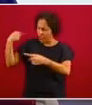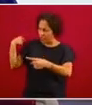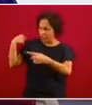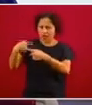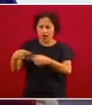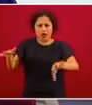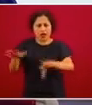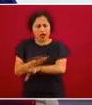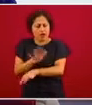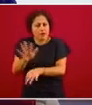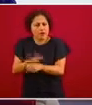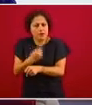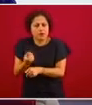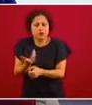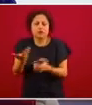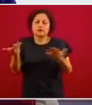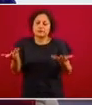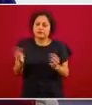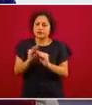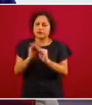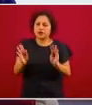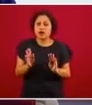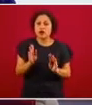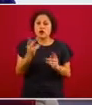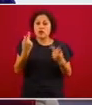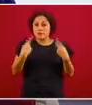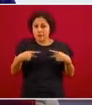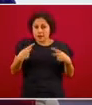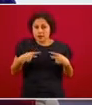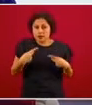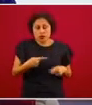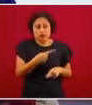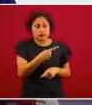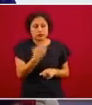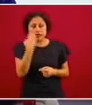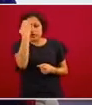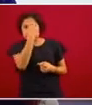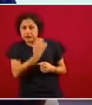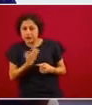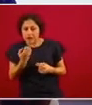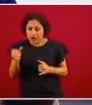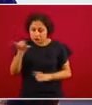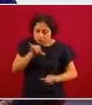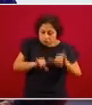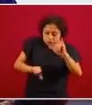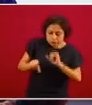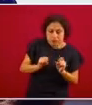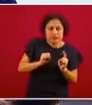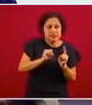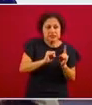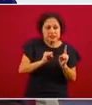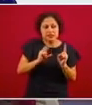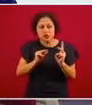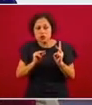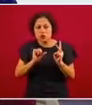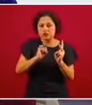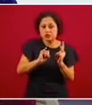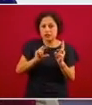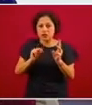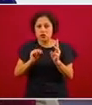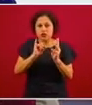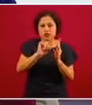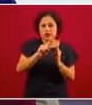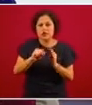24.6. So why does this number present variations? Because the cases are documented as soon as we